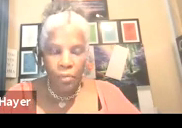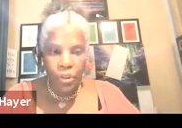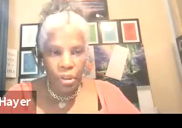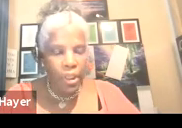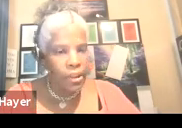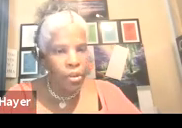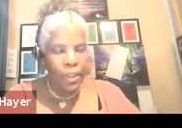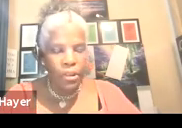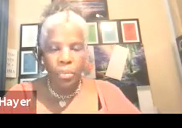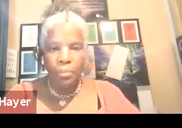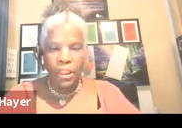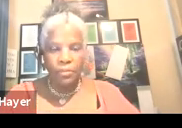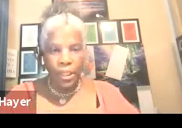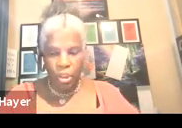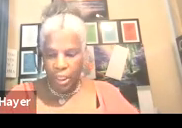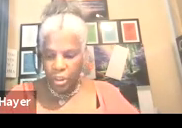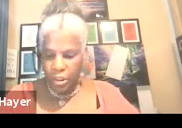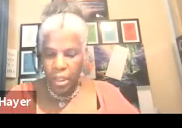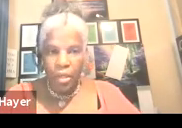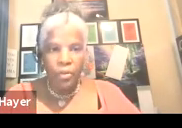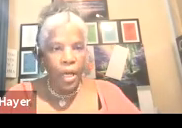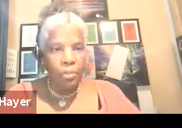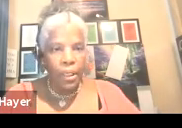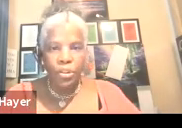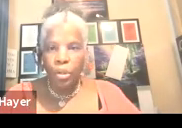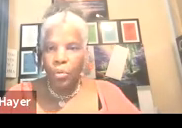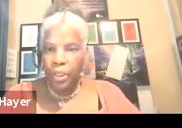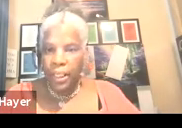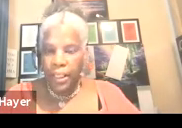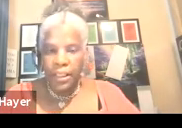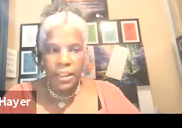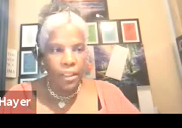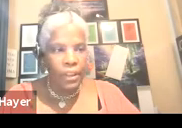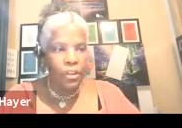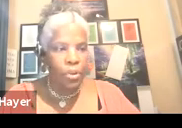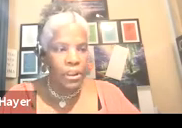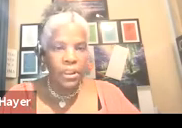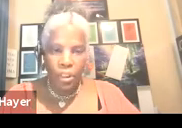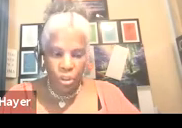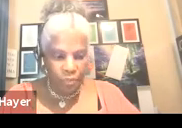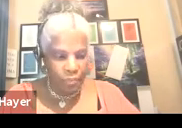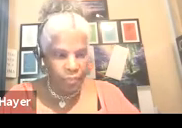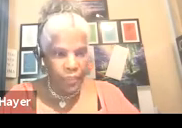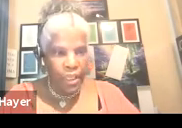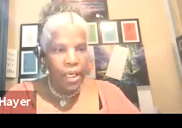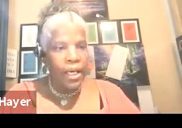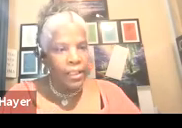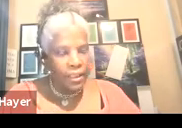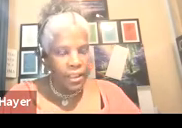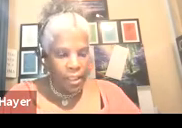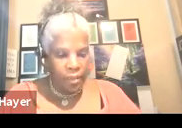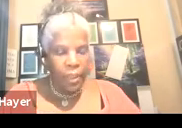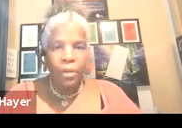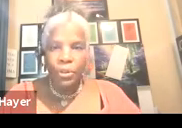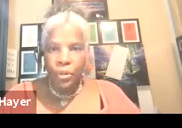project officer at the U.S. Department of Education, for helping us to coordinate this evening's presentation. At